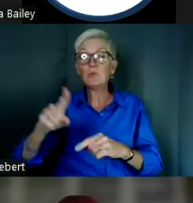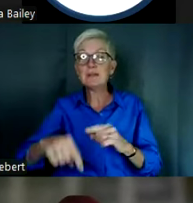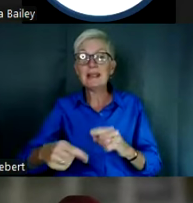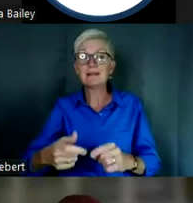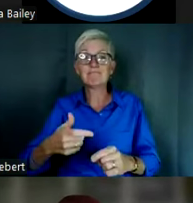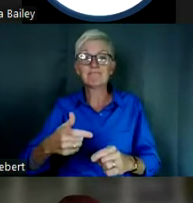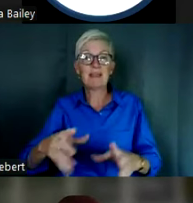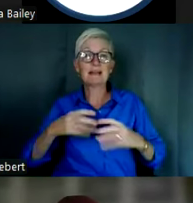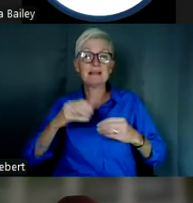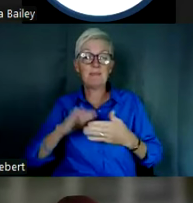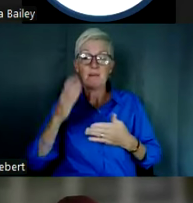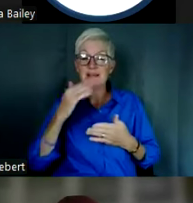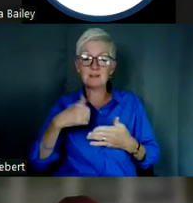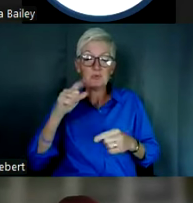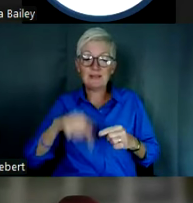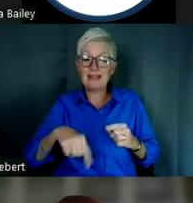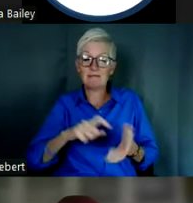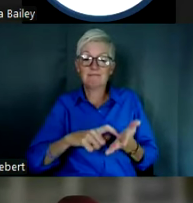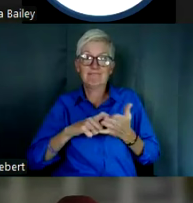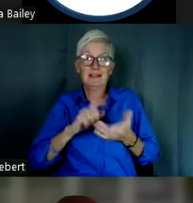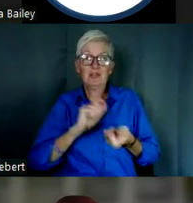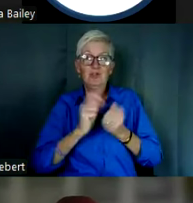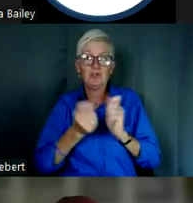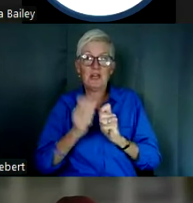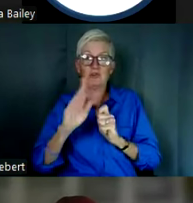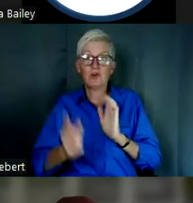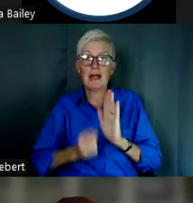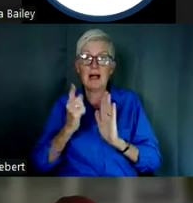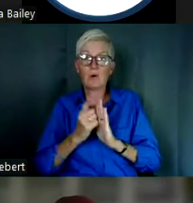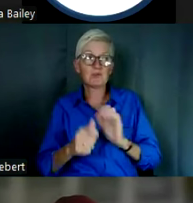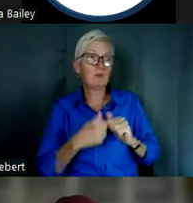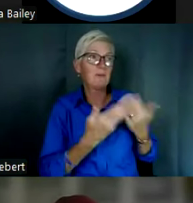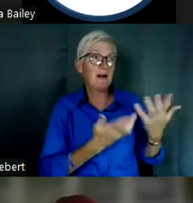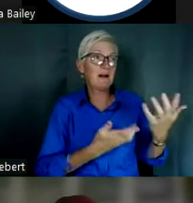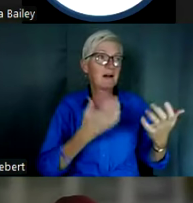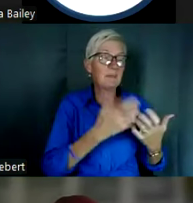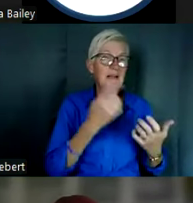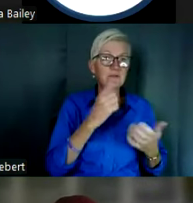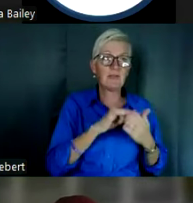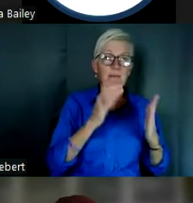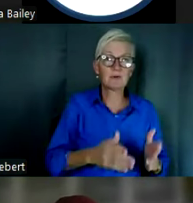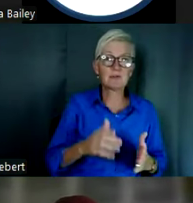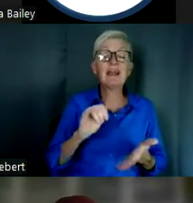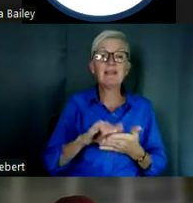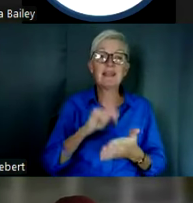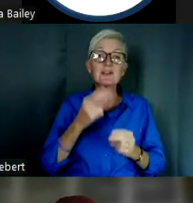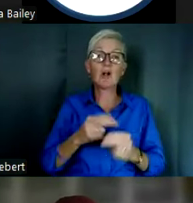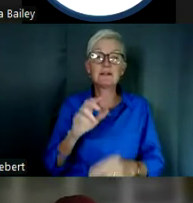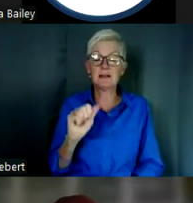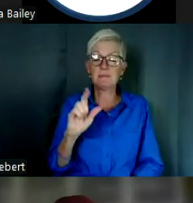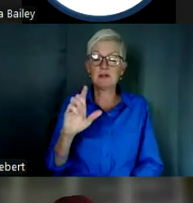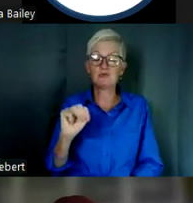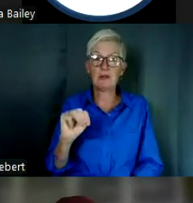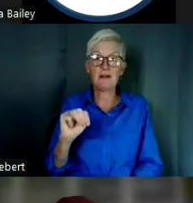required to change your hours of operation as an accommodation for somebody. So that could be an administrative hardship.